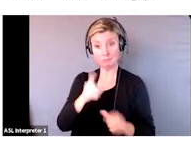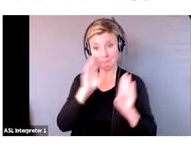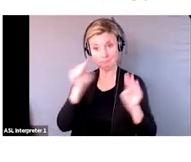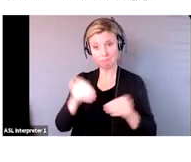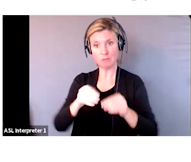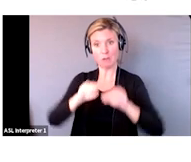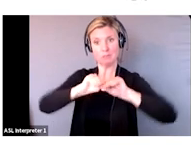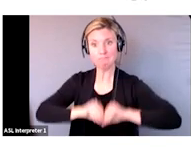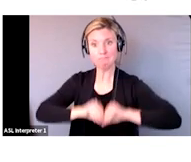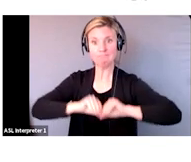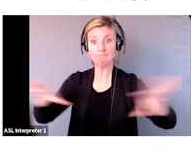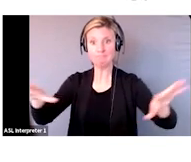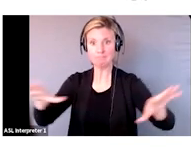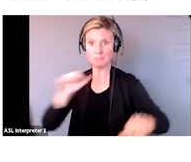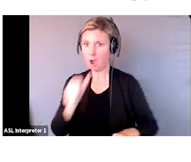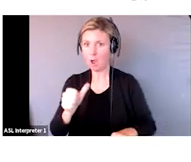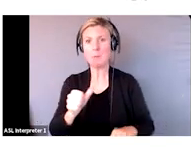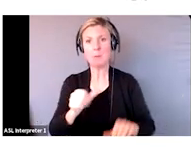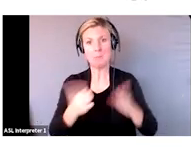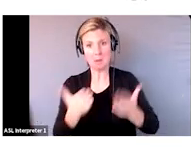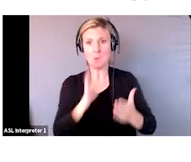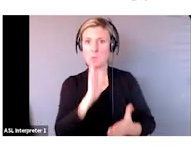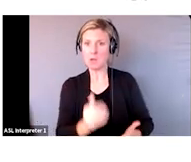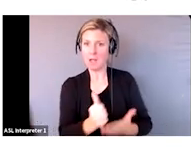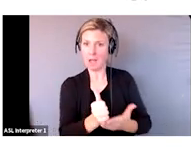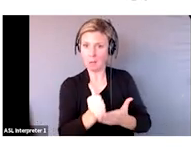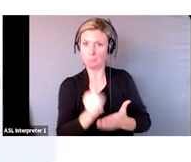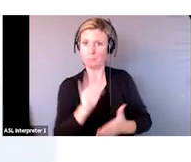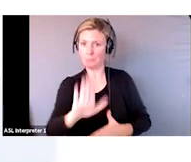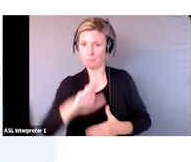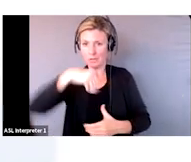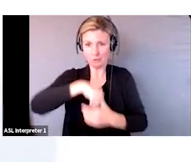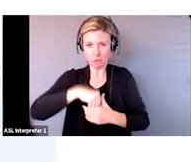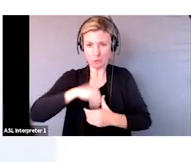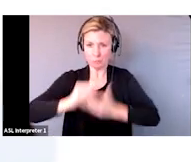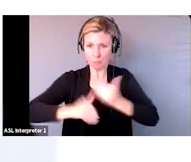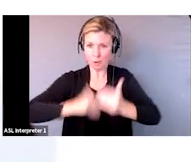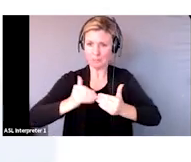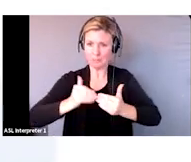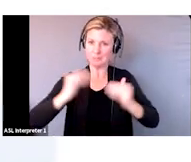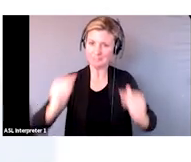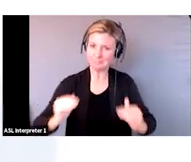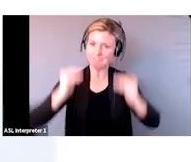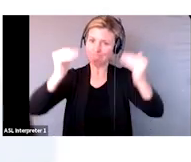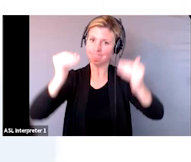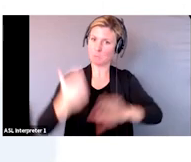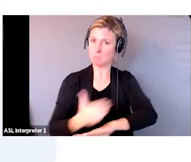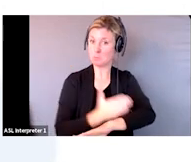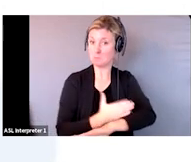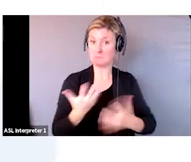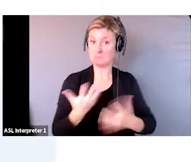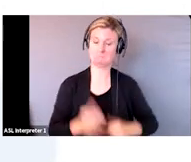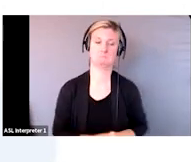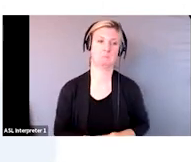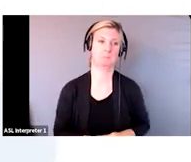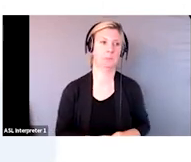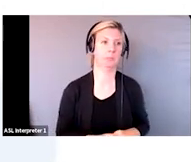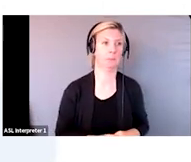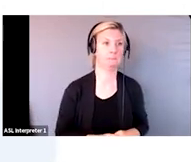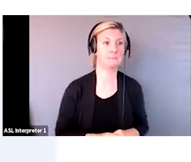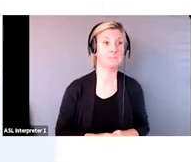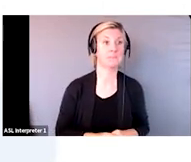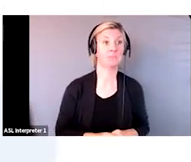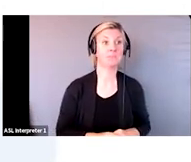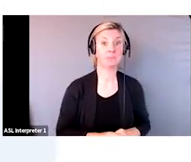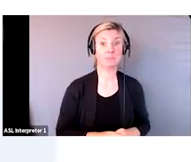make your internal processes more efficient. How does that do that? Also ask yourself if there are any barriers